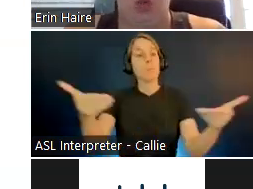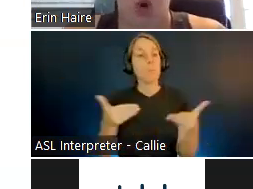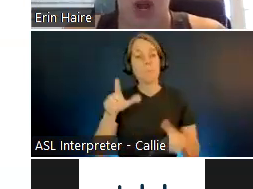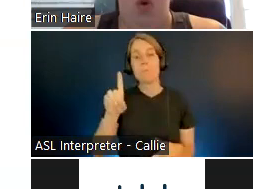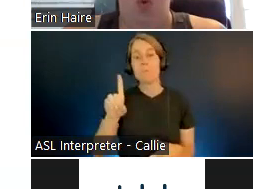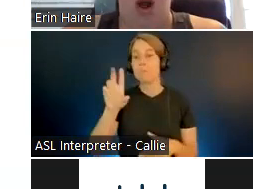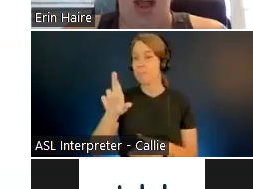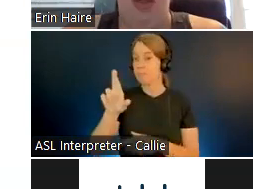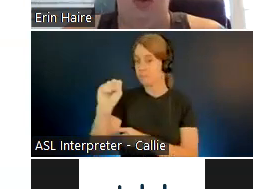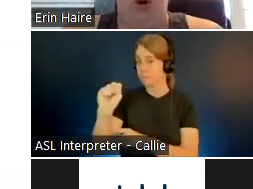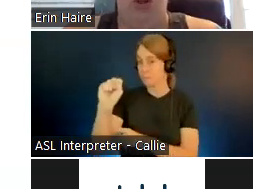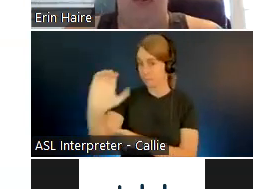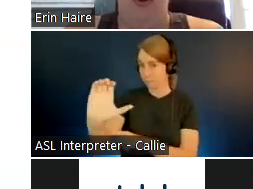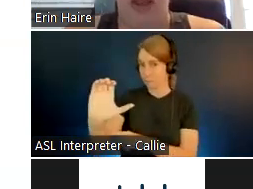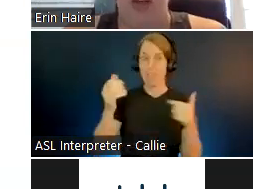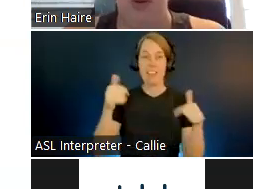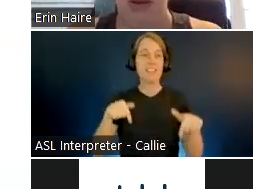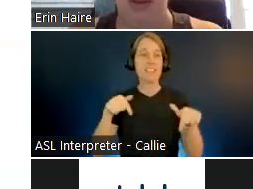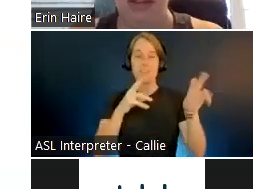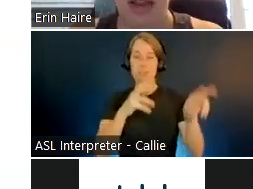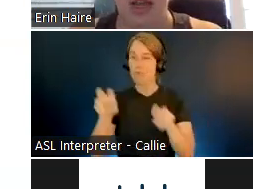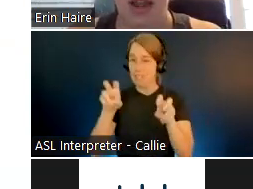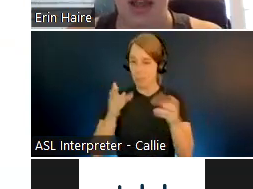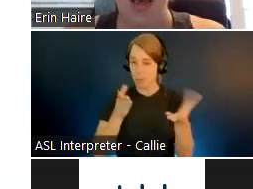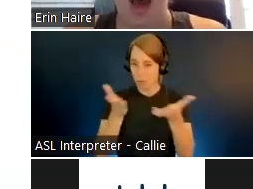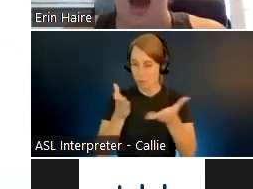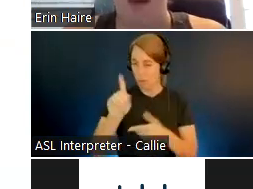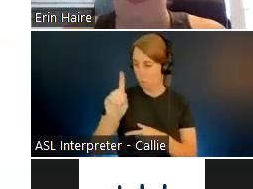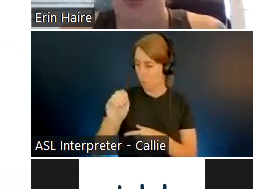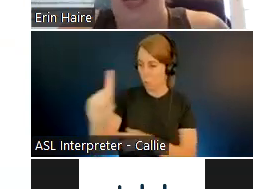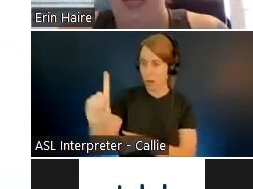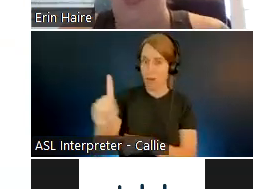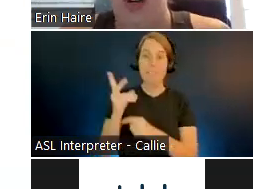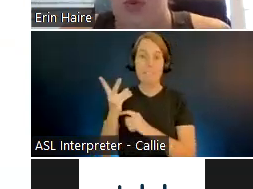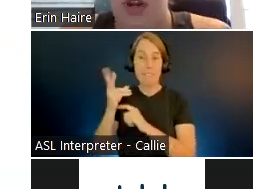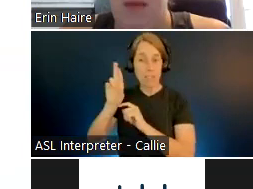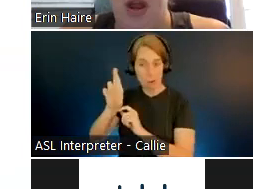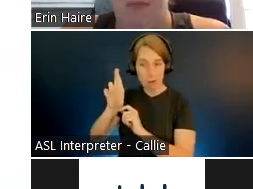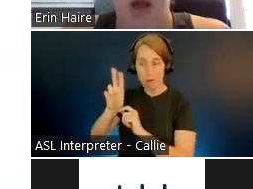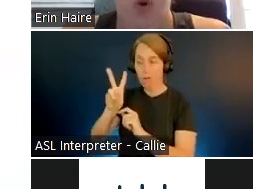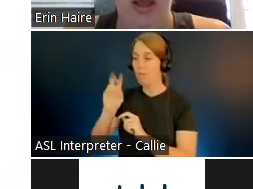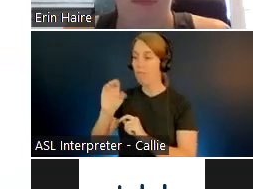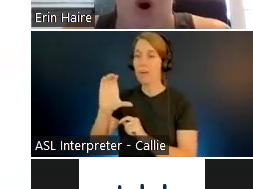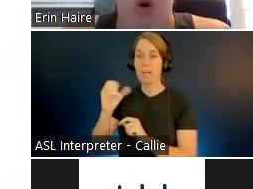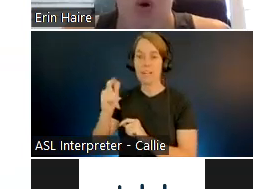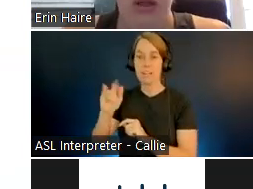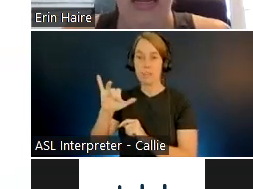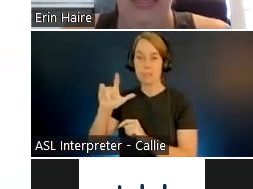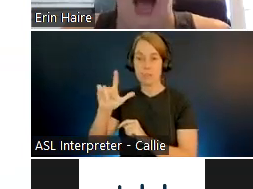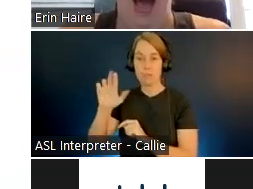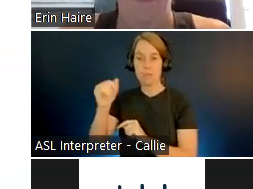Services 101, the role of vocational rehabilitation. First things first, we're going to put up a quick